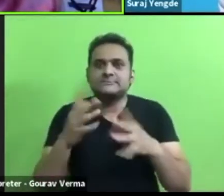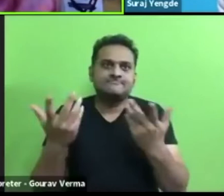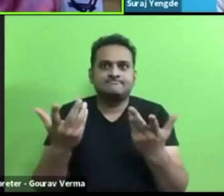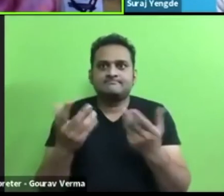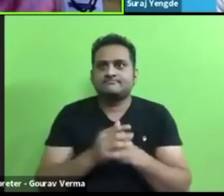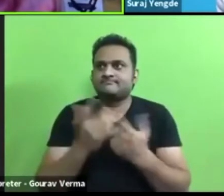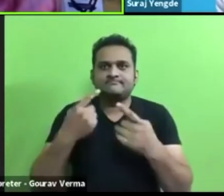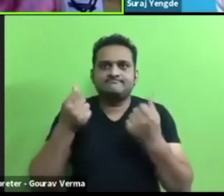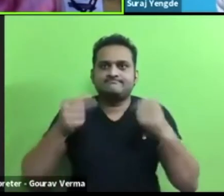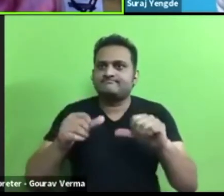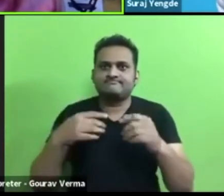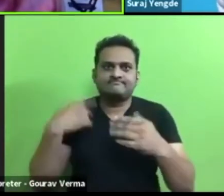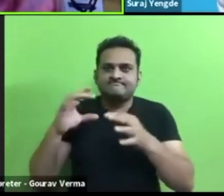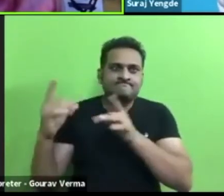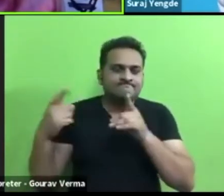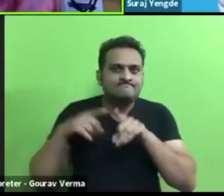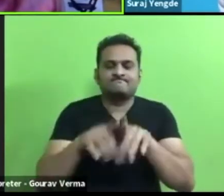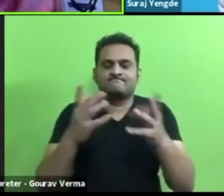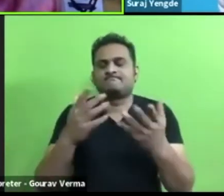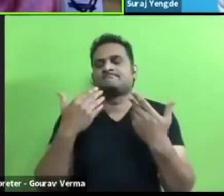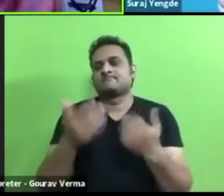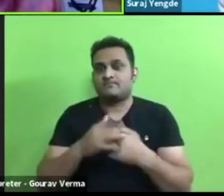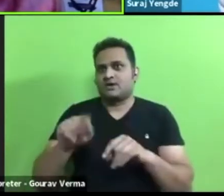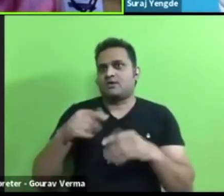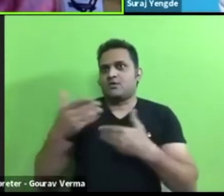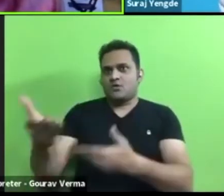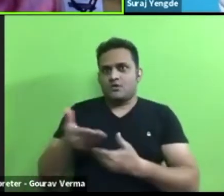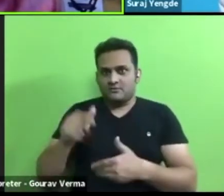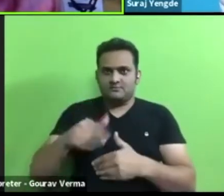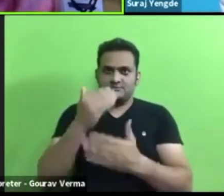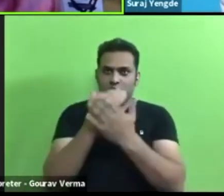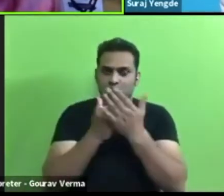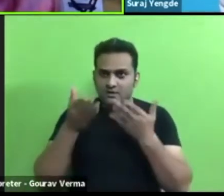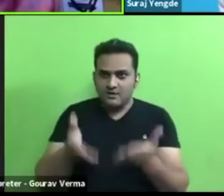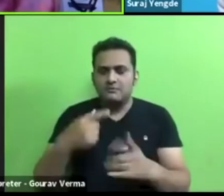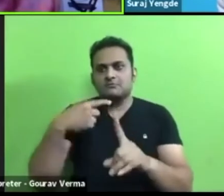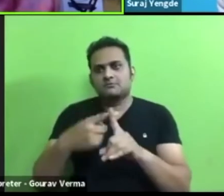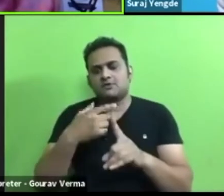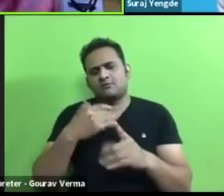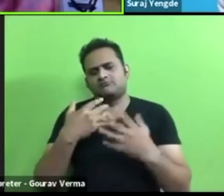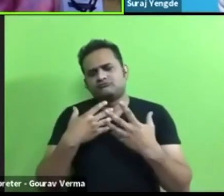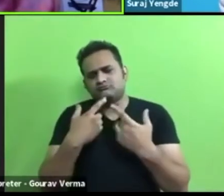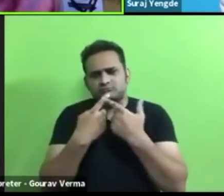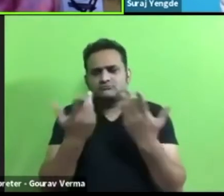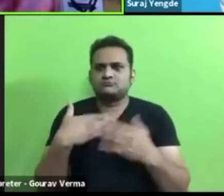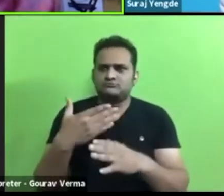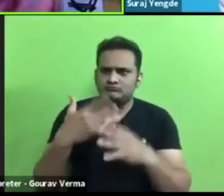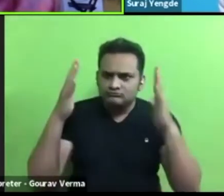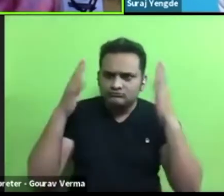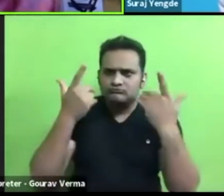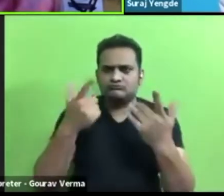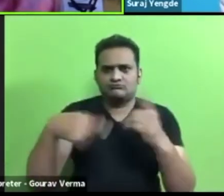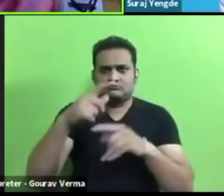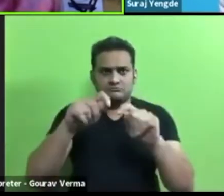couldn't. I really welcome this event. And also I would like to appreciate and give a shout out to your